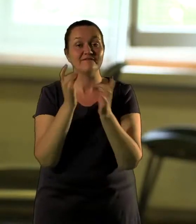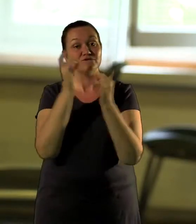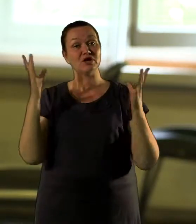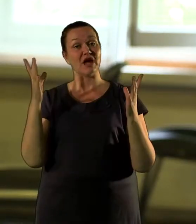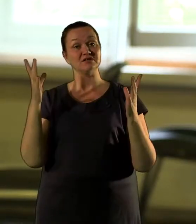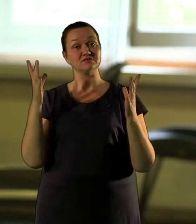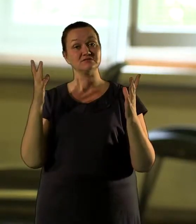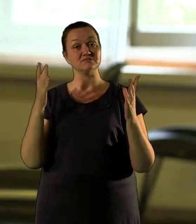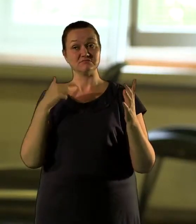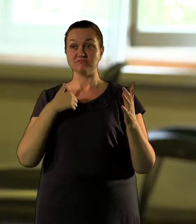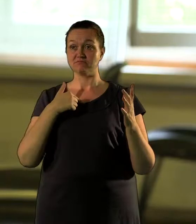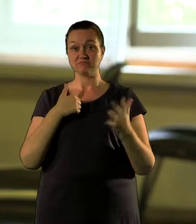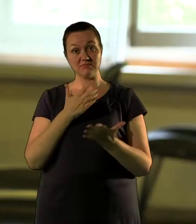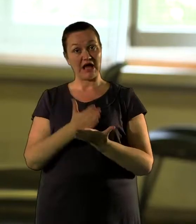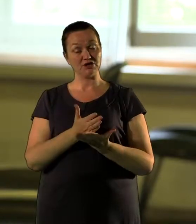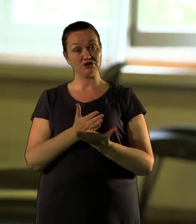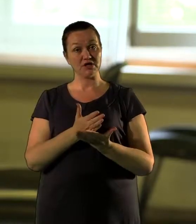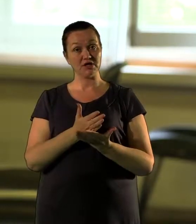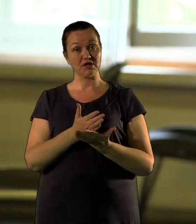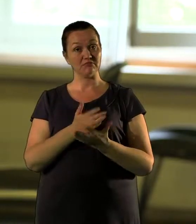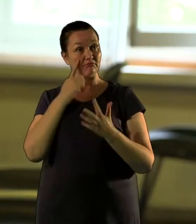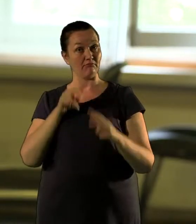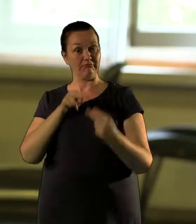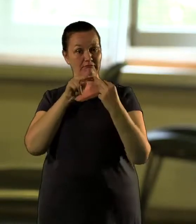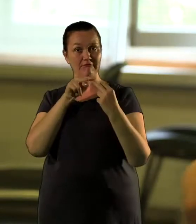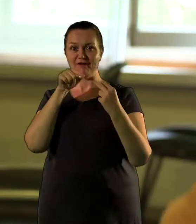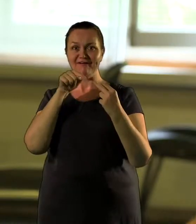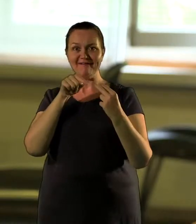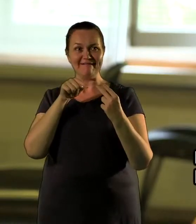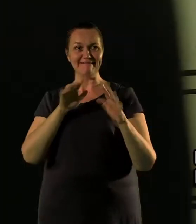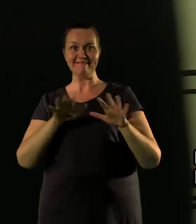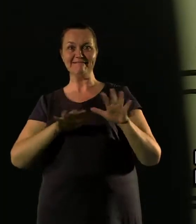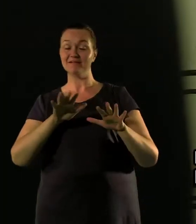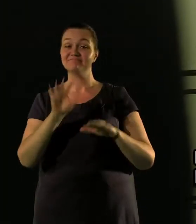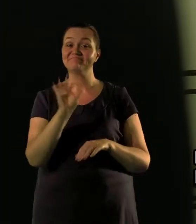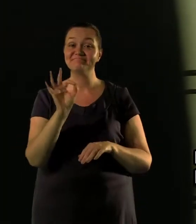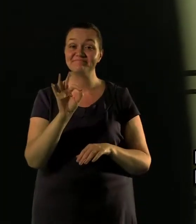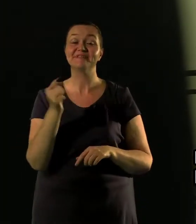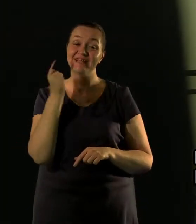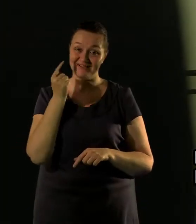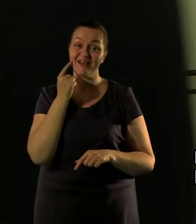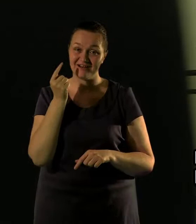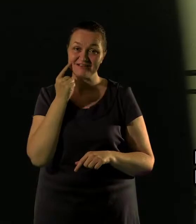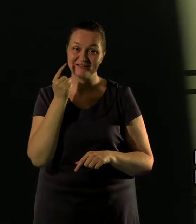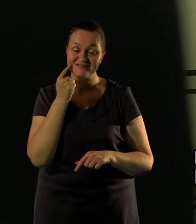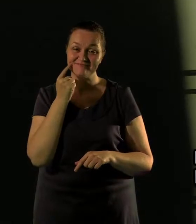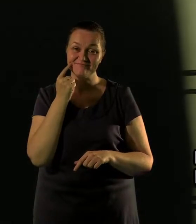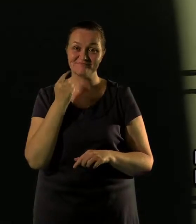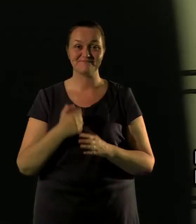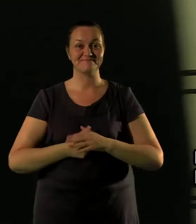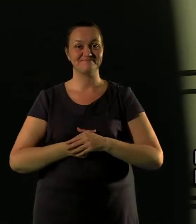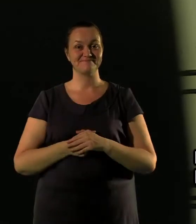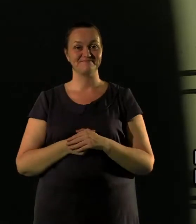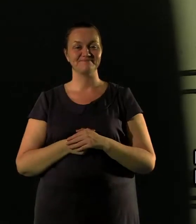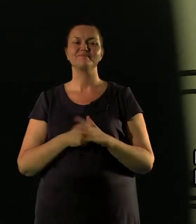you are actually looking somebody in the eyes, and that makes it easier. Eye contact can be very difficult for some